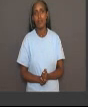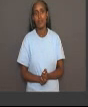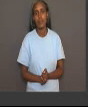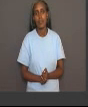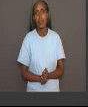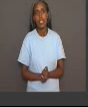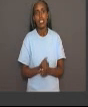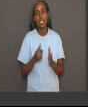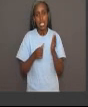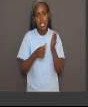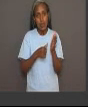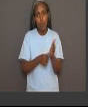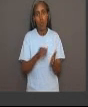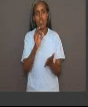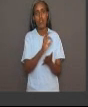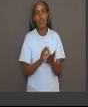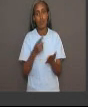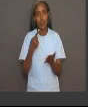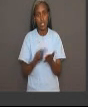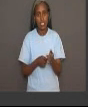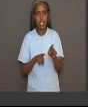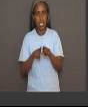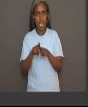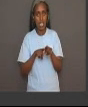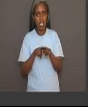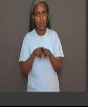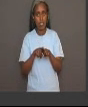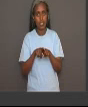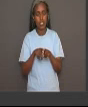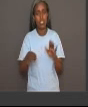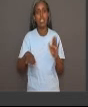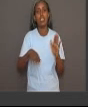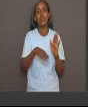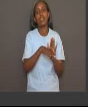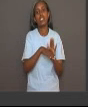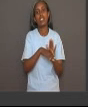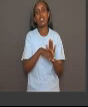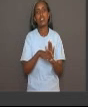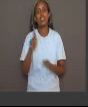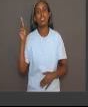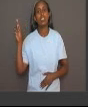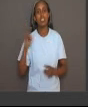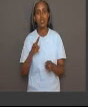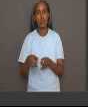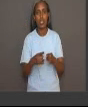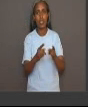The symbolic form of this argument is represented this way.